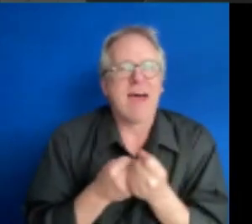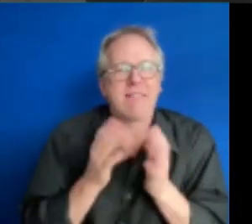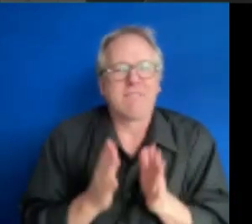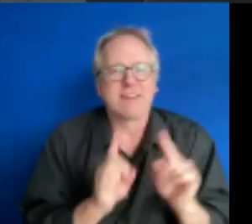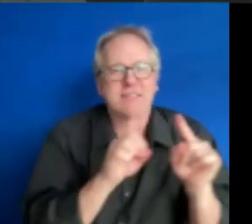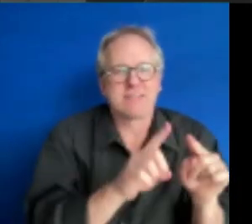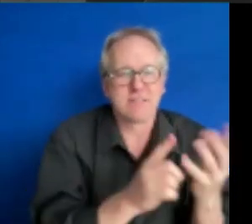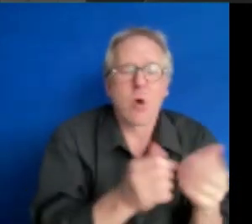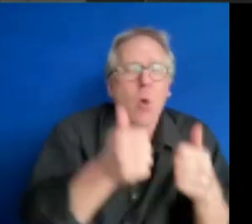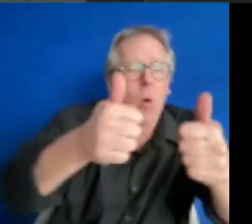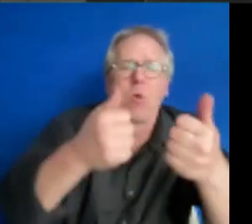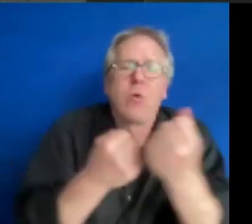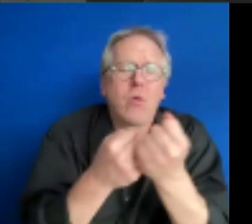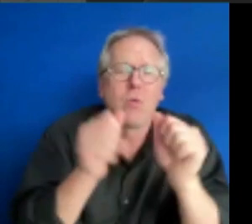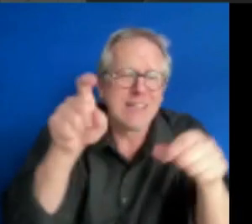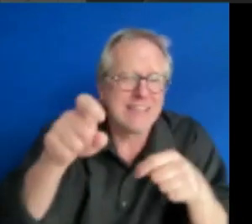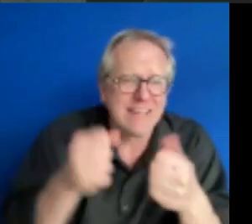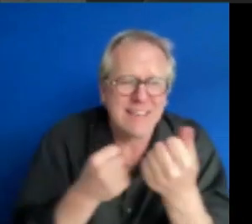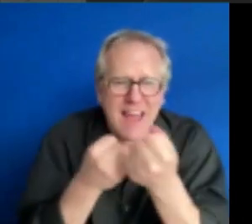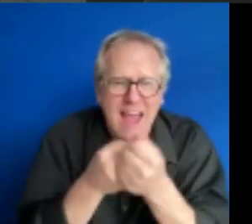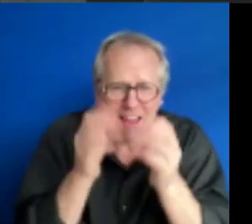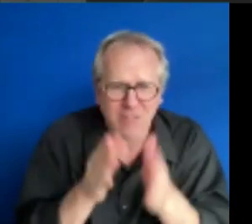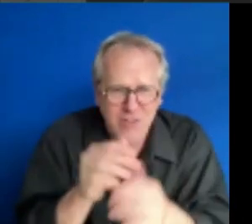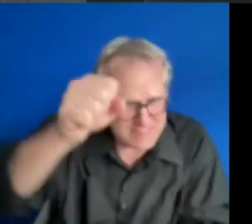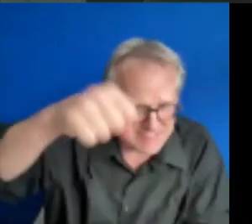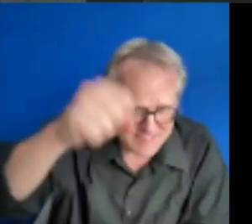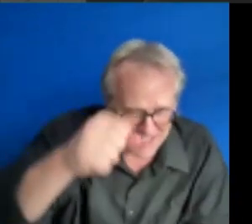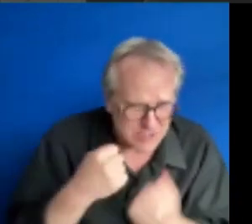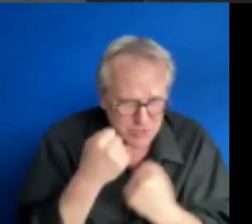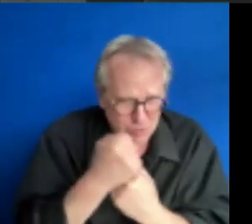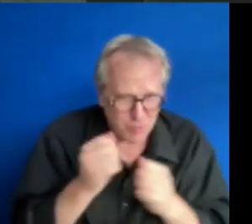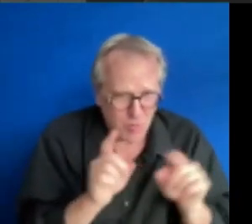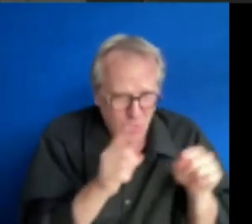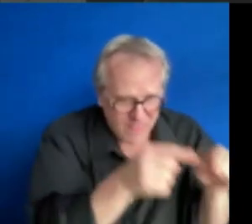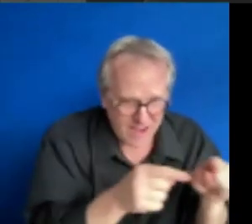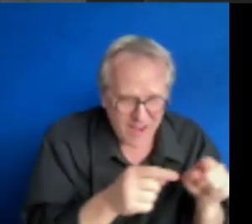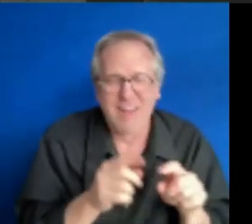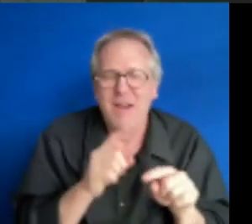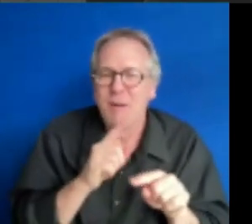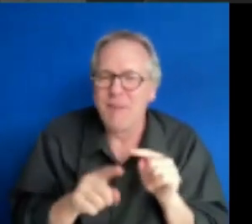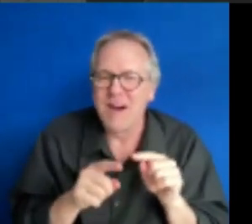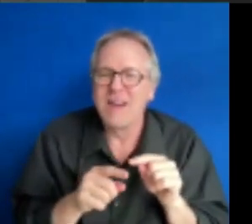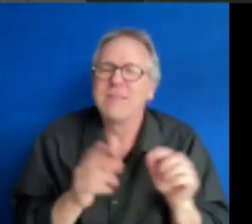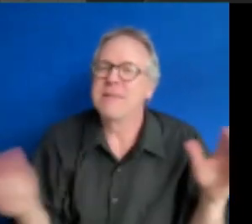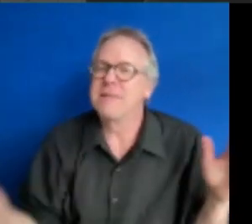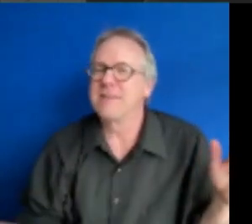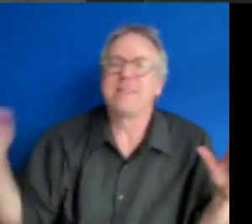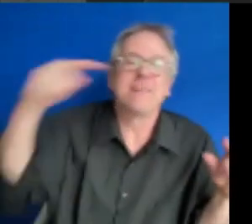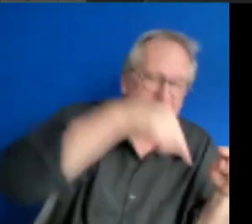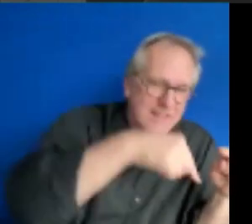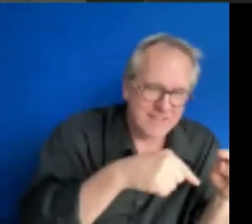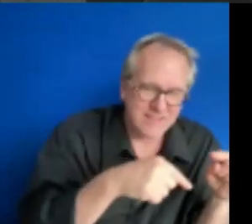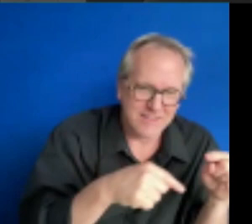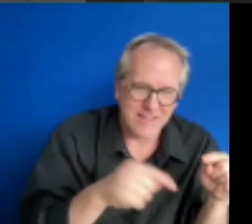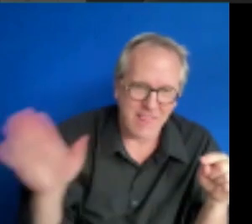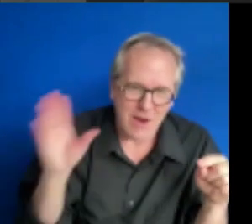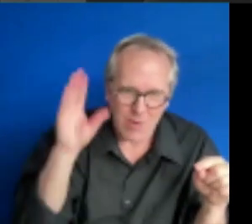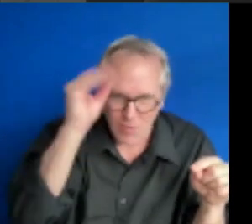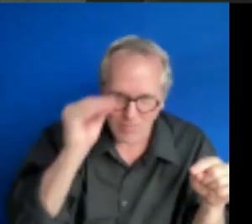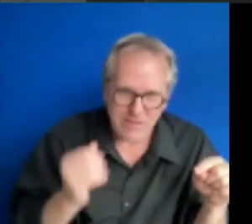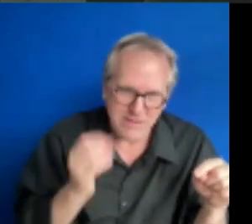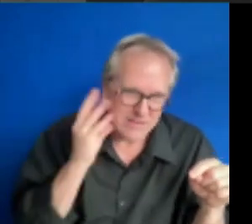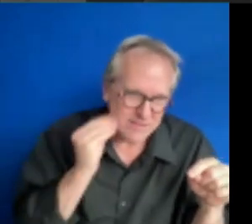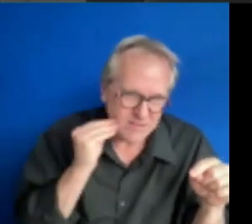And yay for the advocates. We need the advocates and that support. And we need to be centering disabled voices in